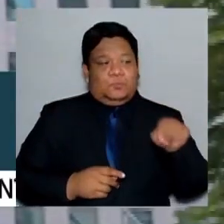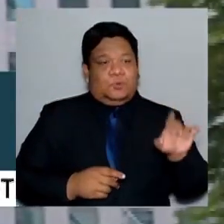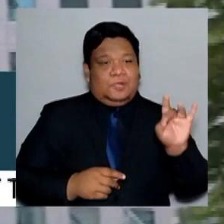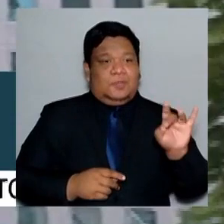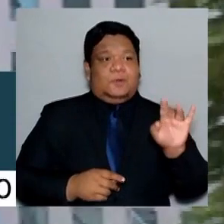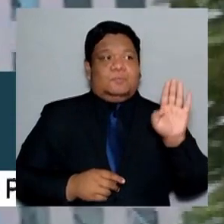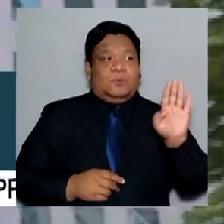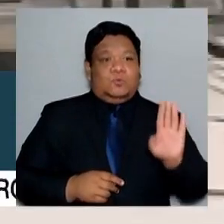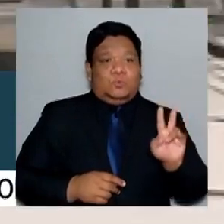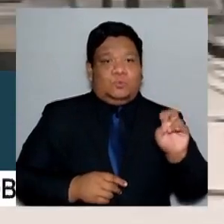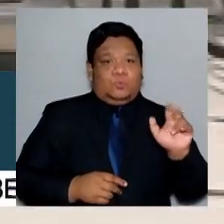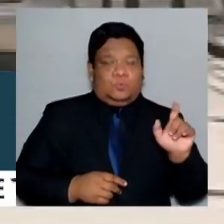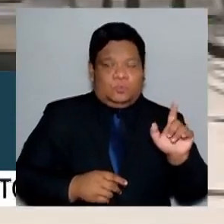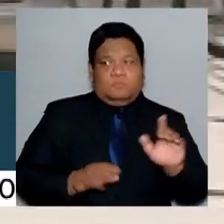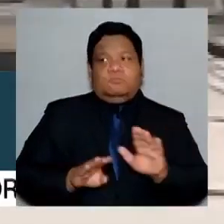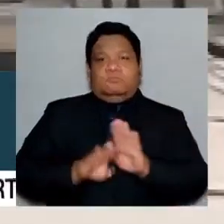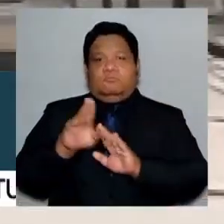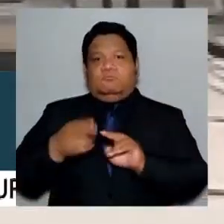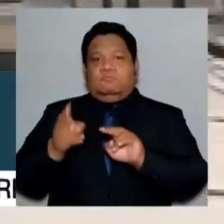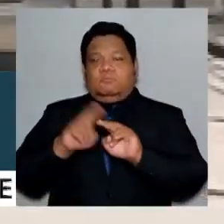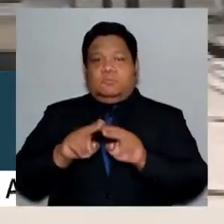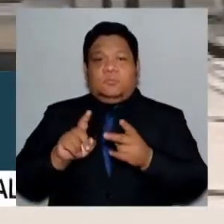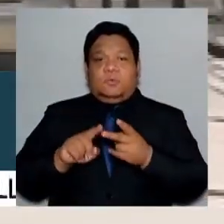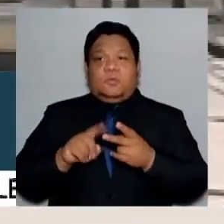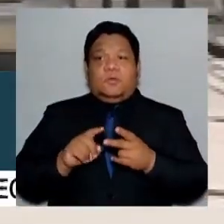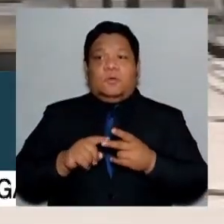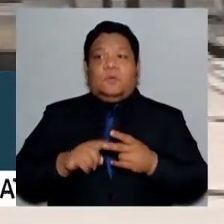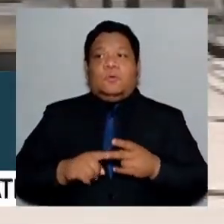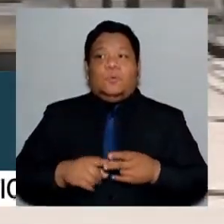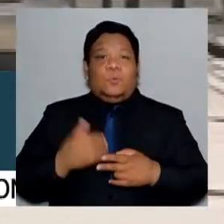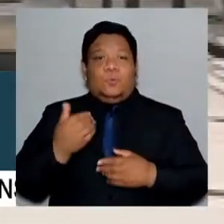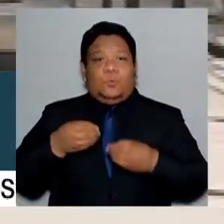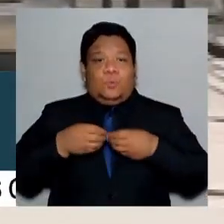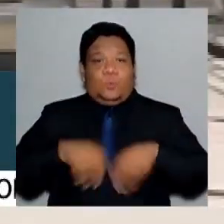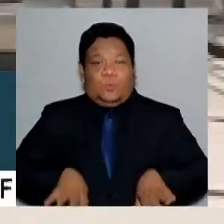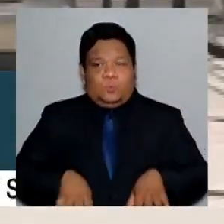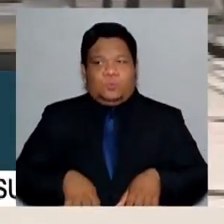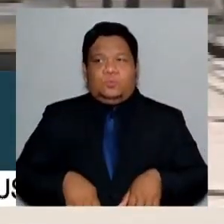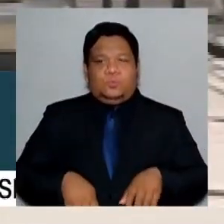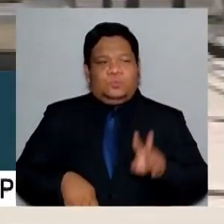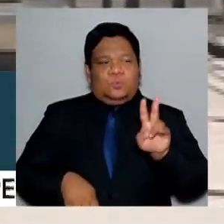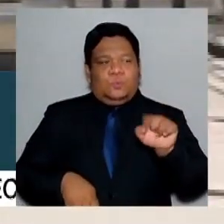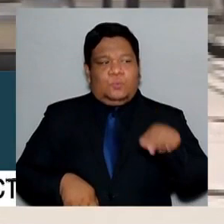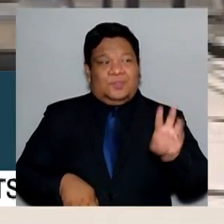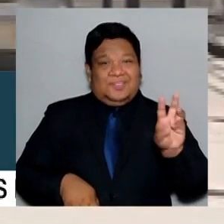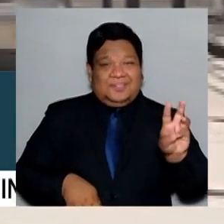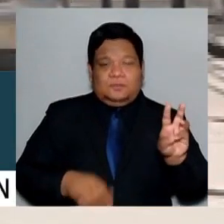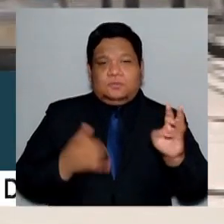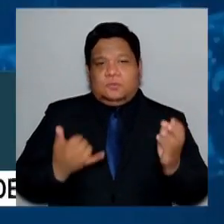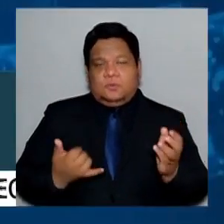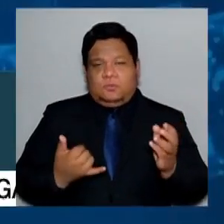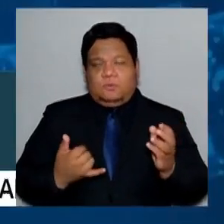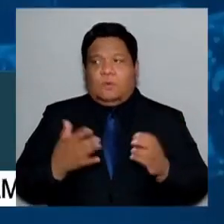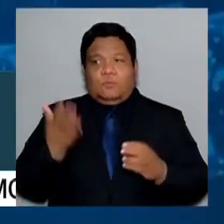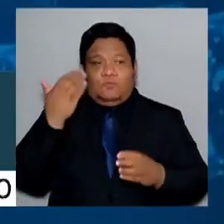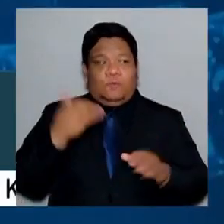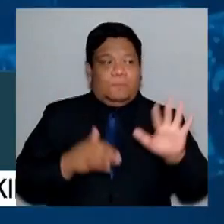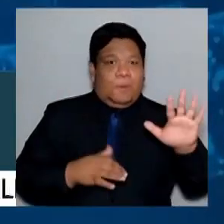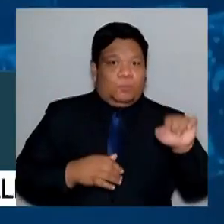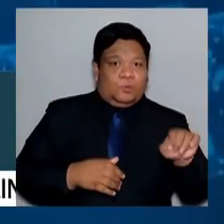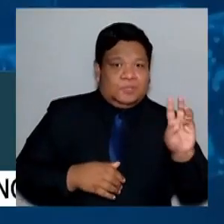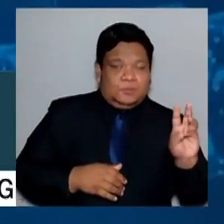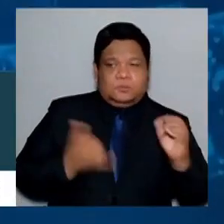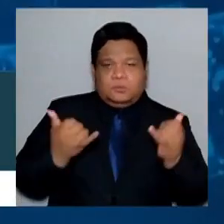2021. Net loss decreased to 2.6 billion in 2022 from 5.6 billion the previous year. Katigvac